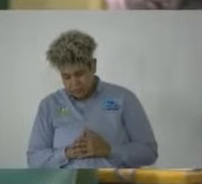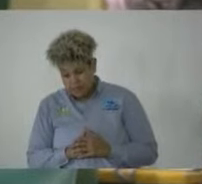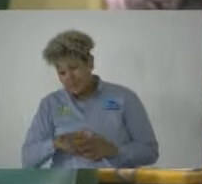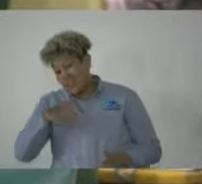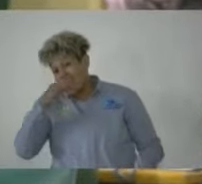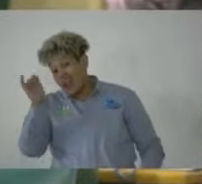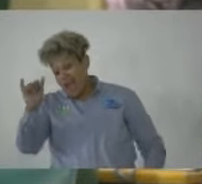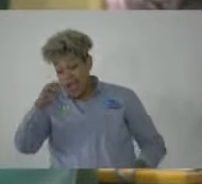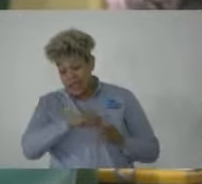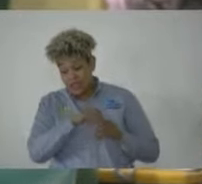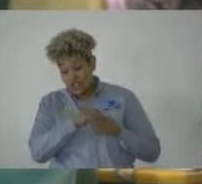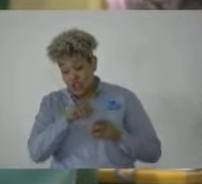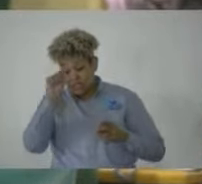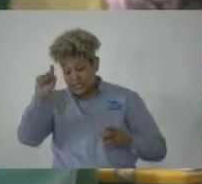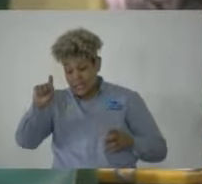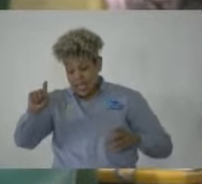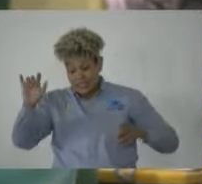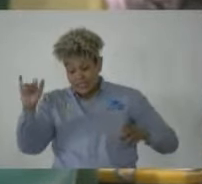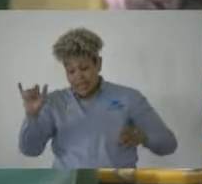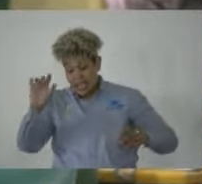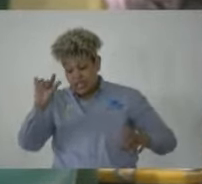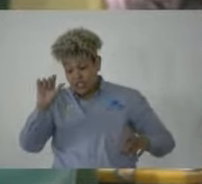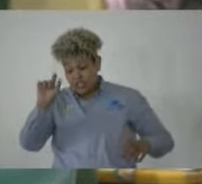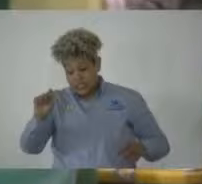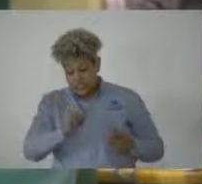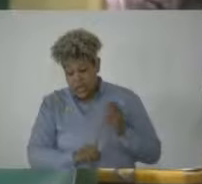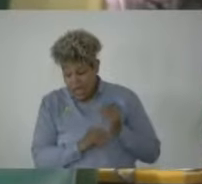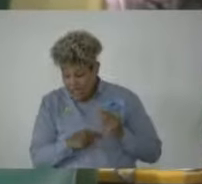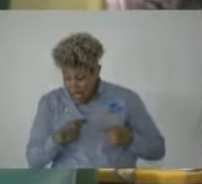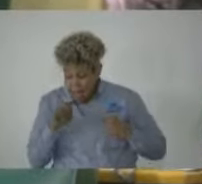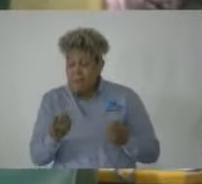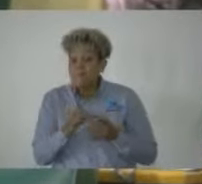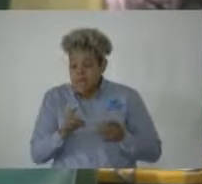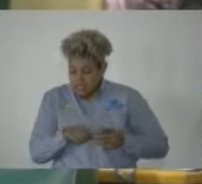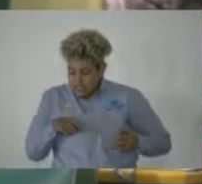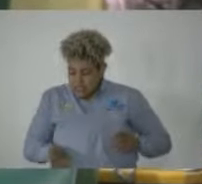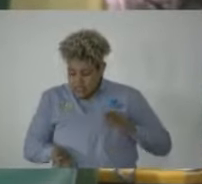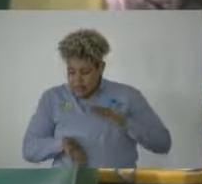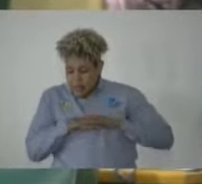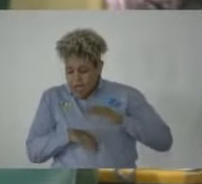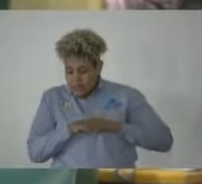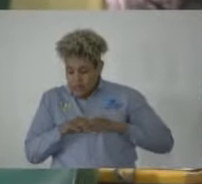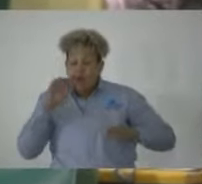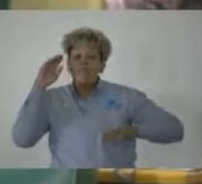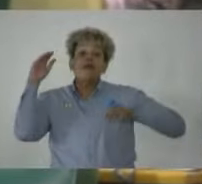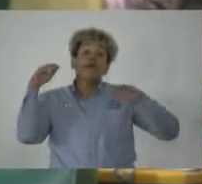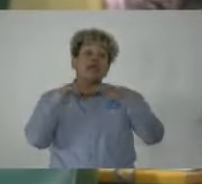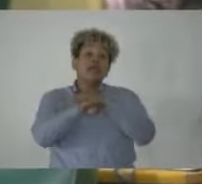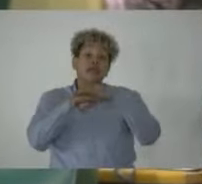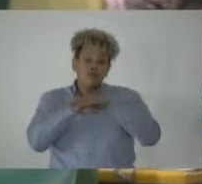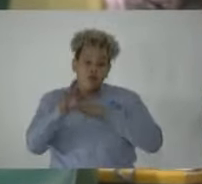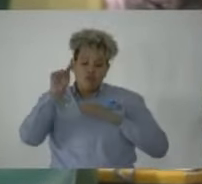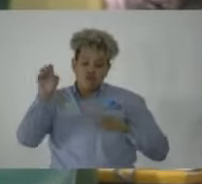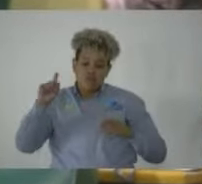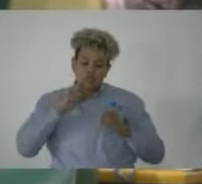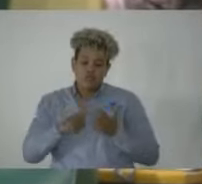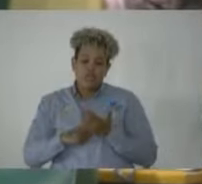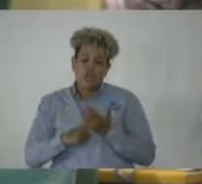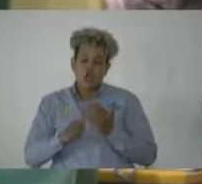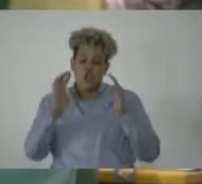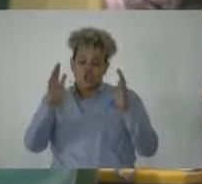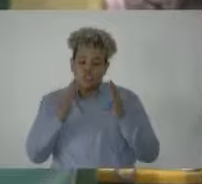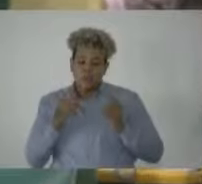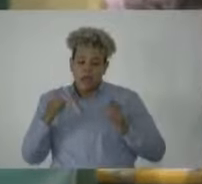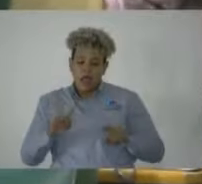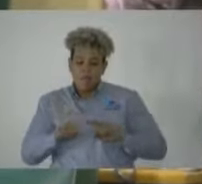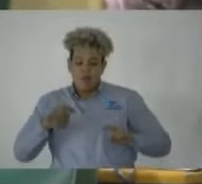unlike internal taxes such as GCT, as I mentioned, these maximum inbound rates are negotiable, but we